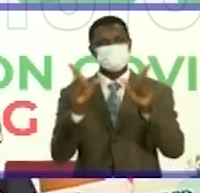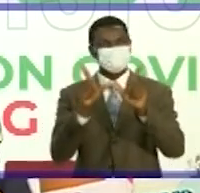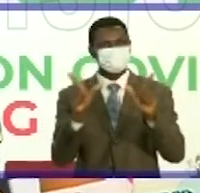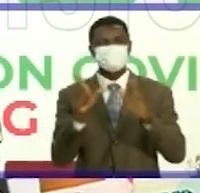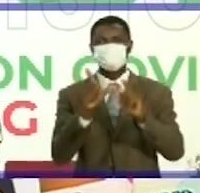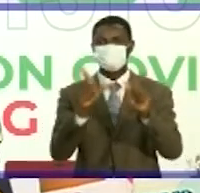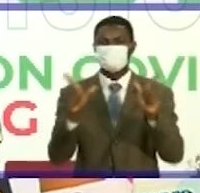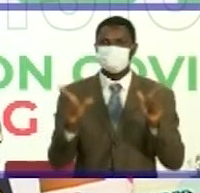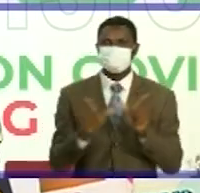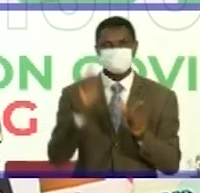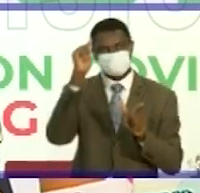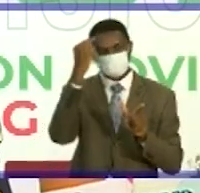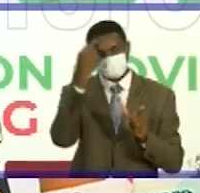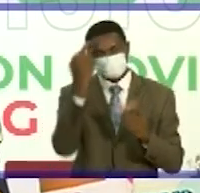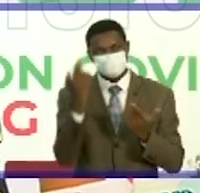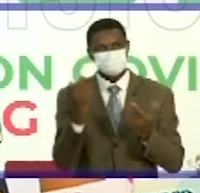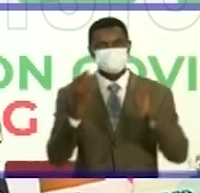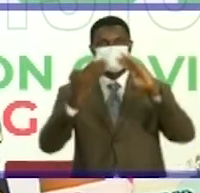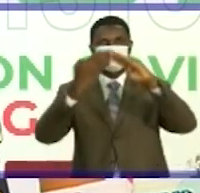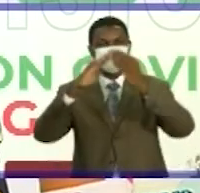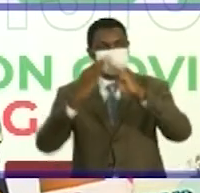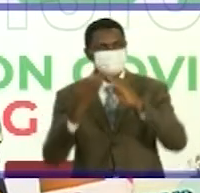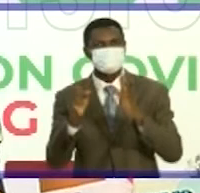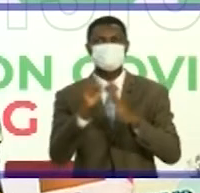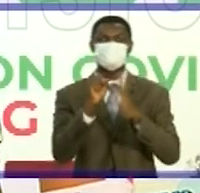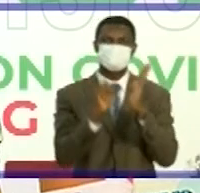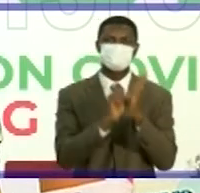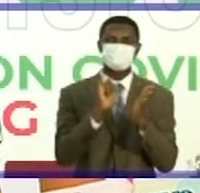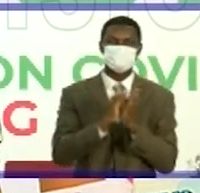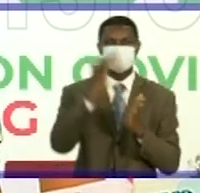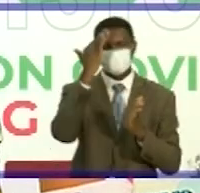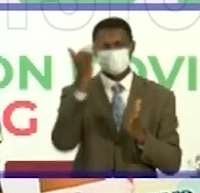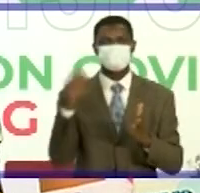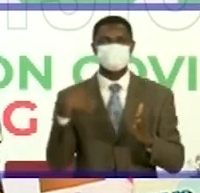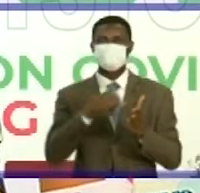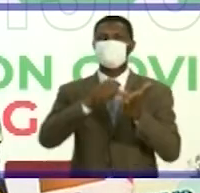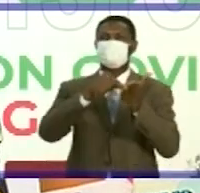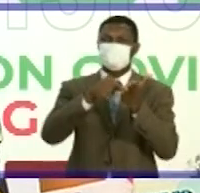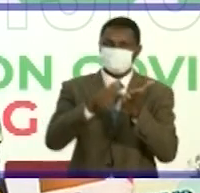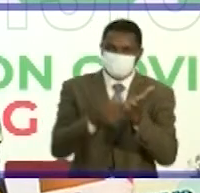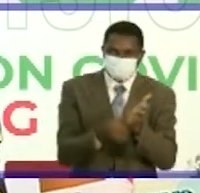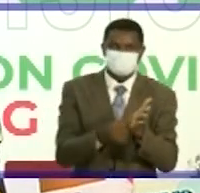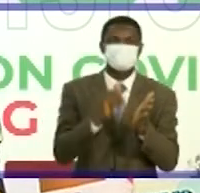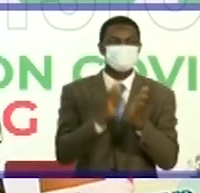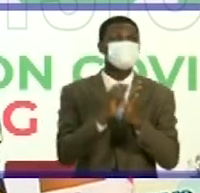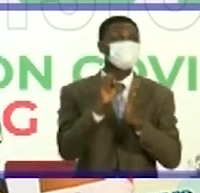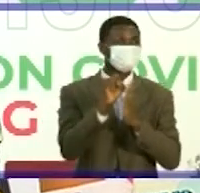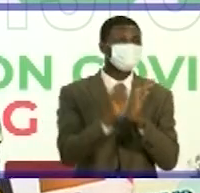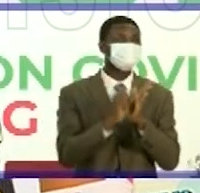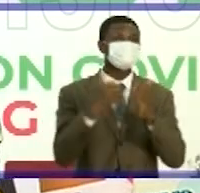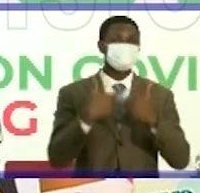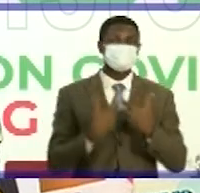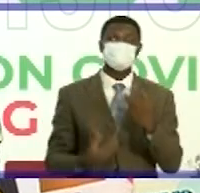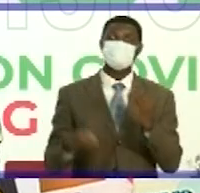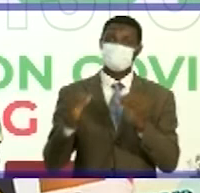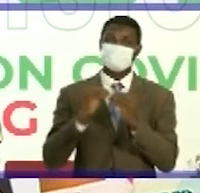the states. And that's why we keep emphasizing to the subnationals that they have an additional responsibility,